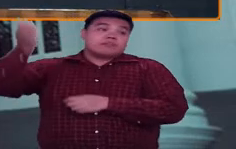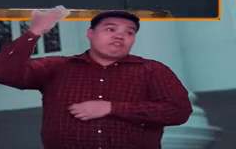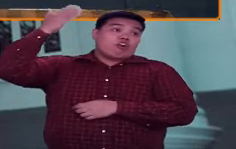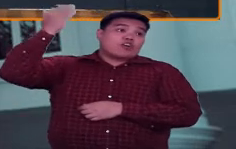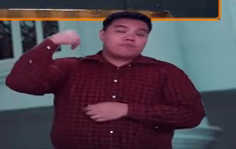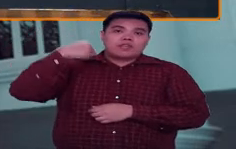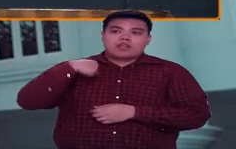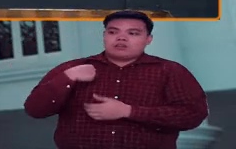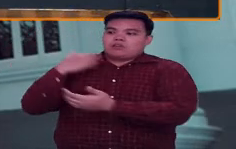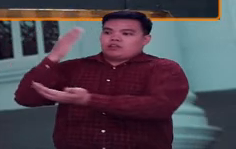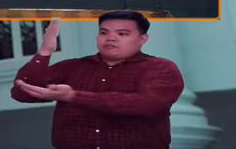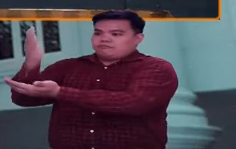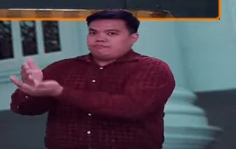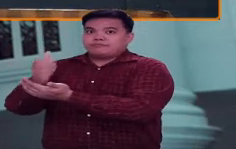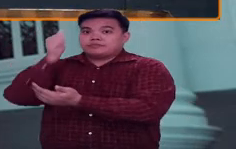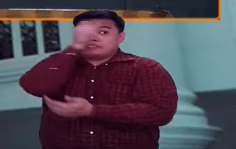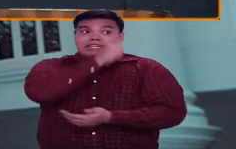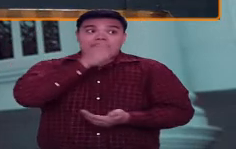conference in Africa.